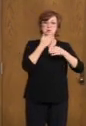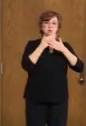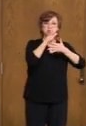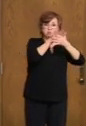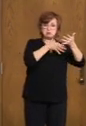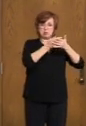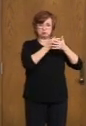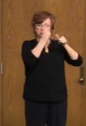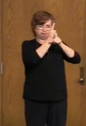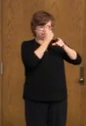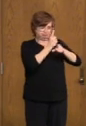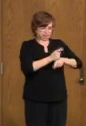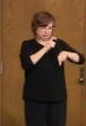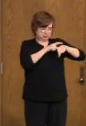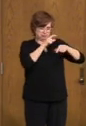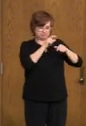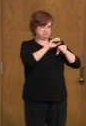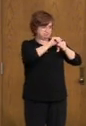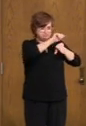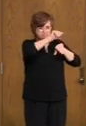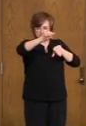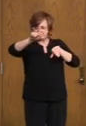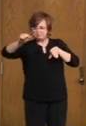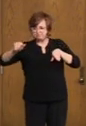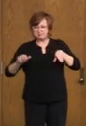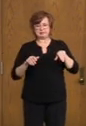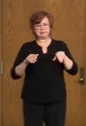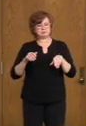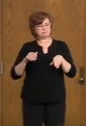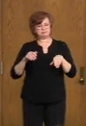government to pick up the pace of vaccine deliveries in the weeks ahead